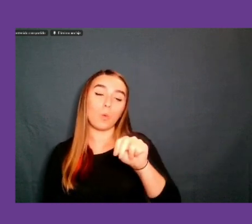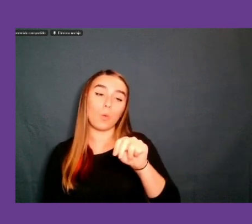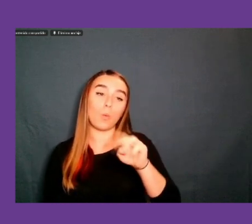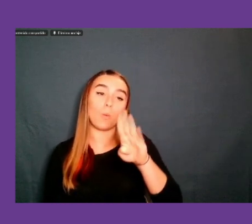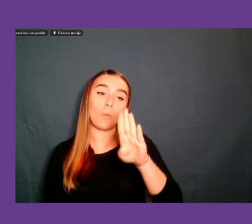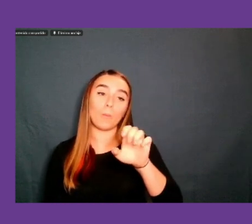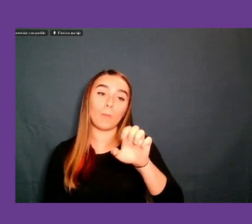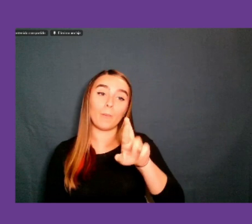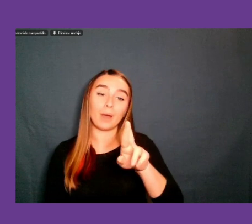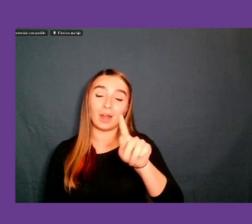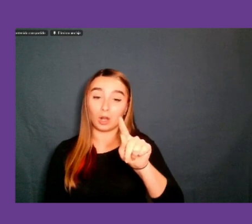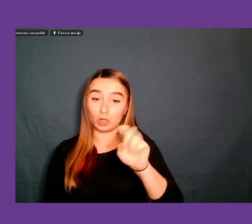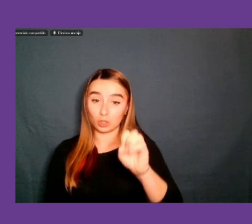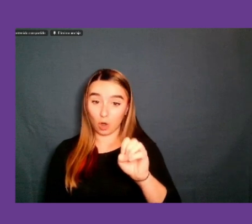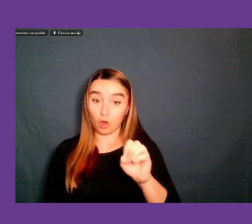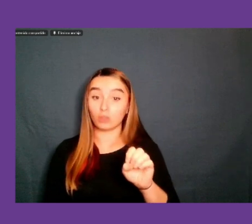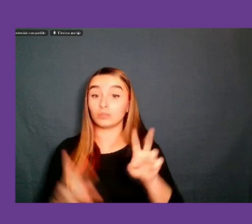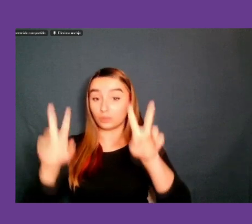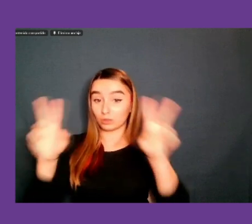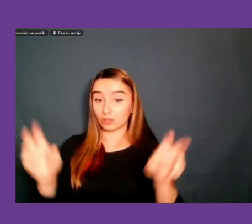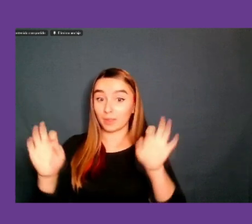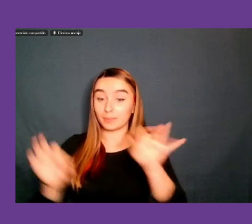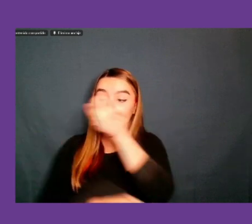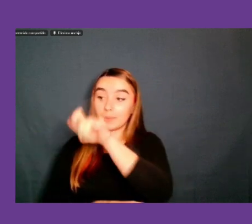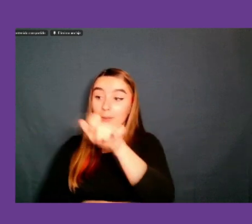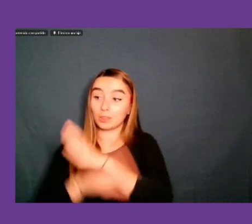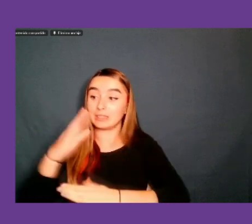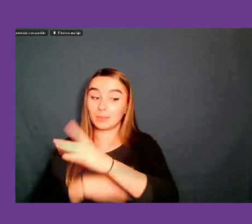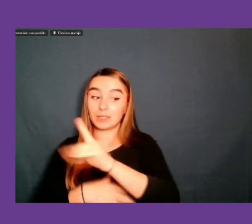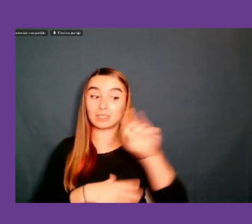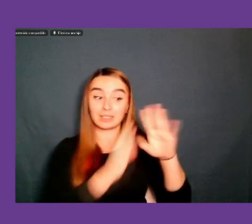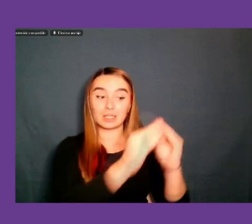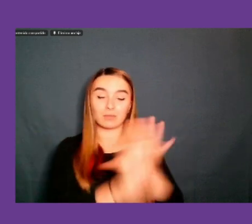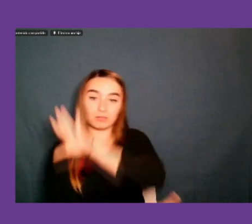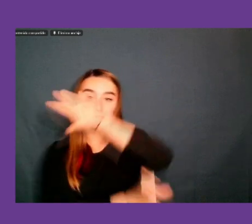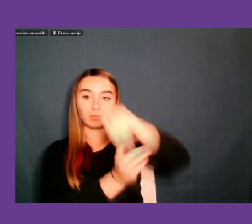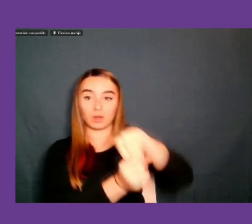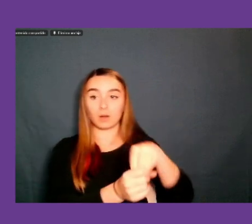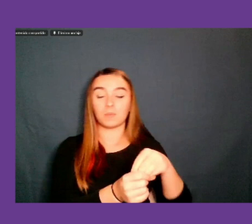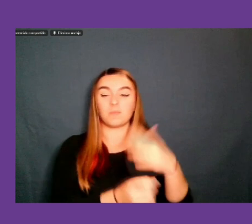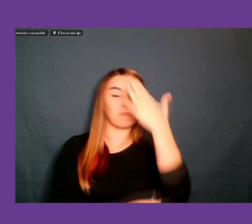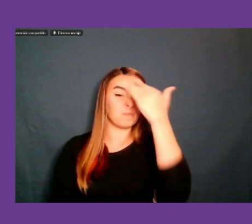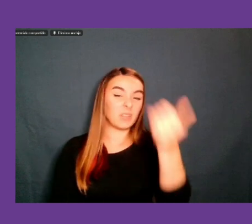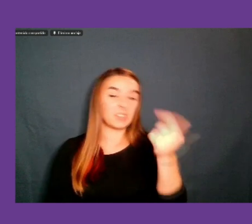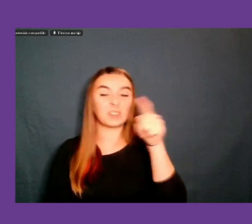of persons with disabilities in standardization, because the products are just not enough